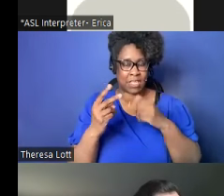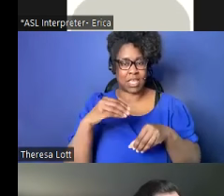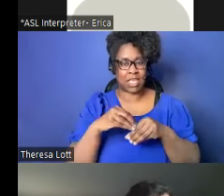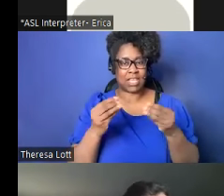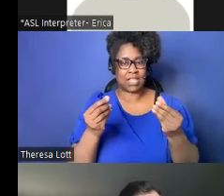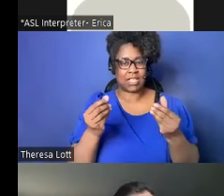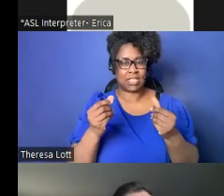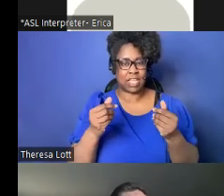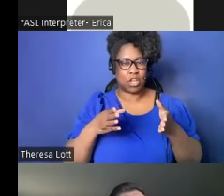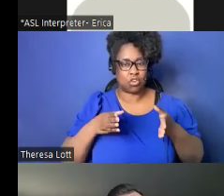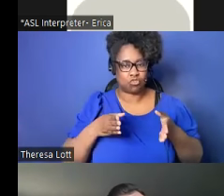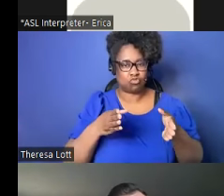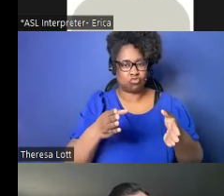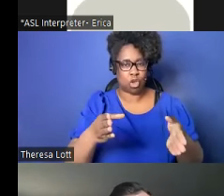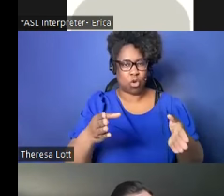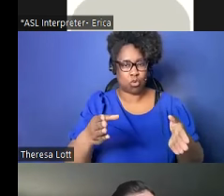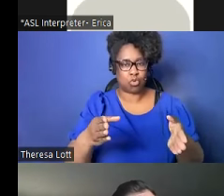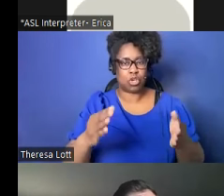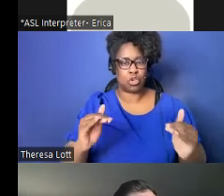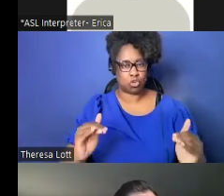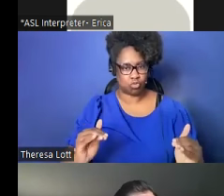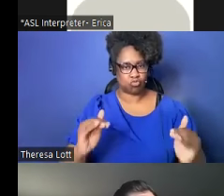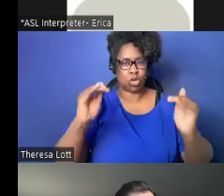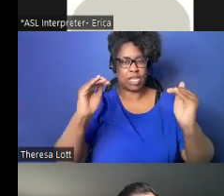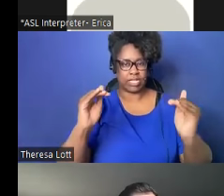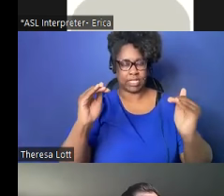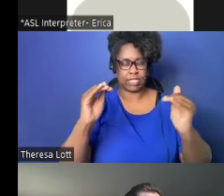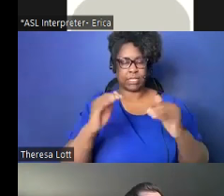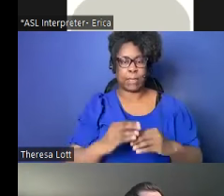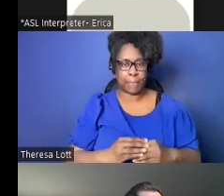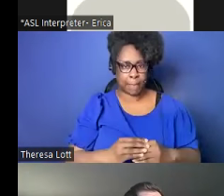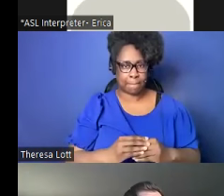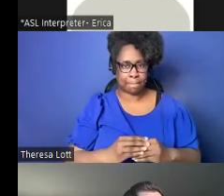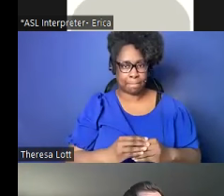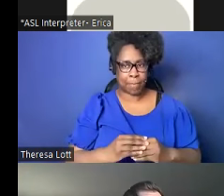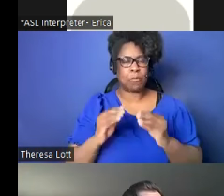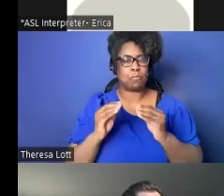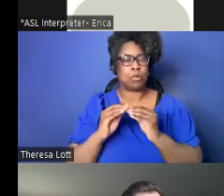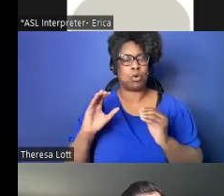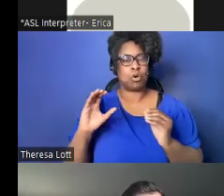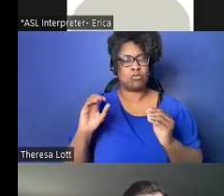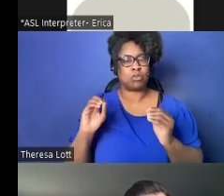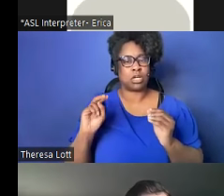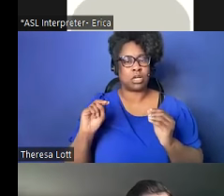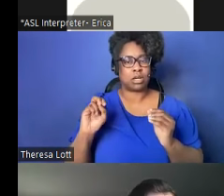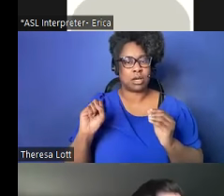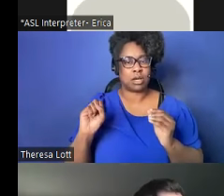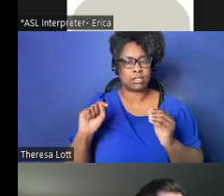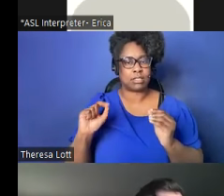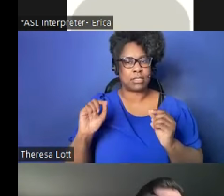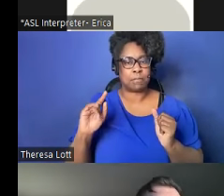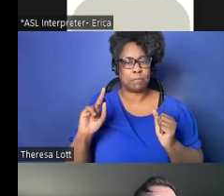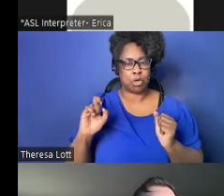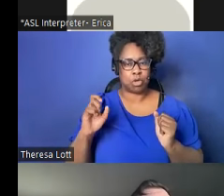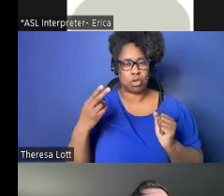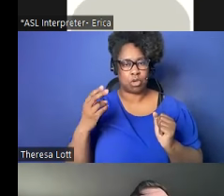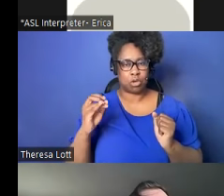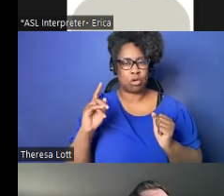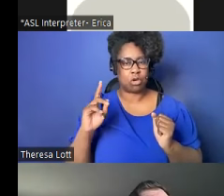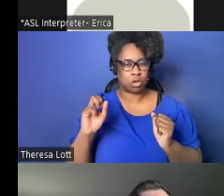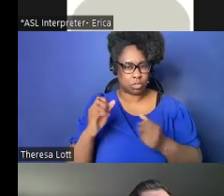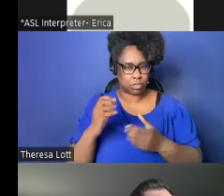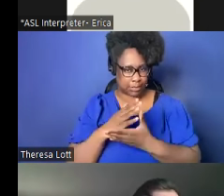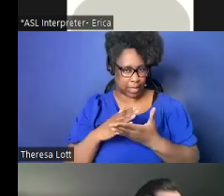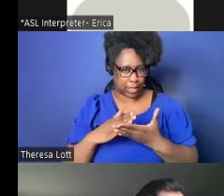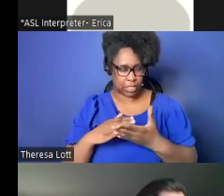which is less in our area, more in the Constable Hook side of the study area line, but it